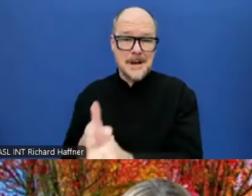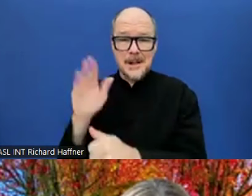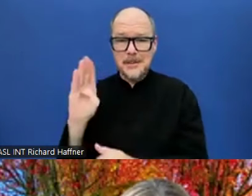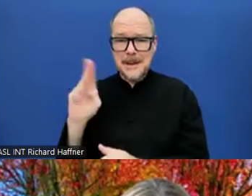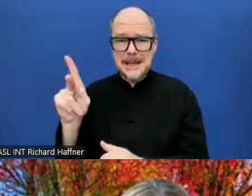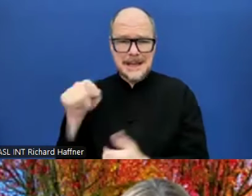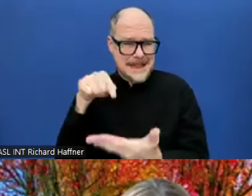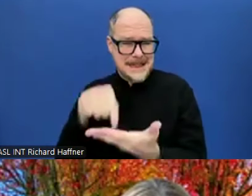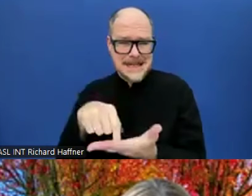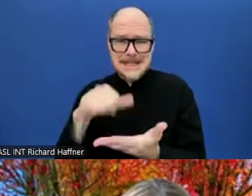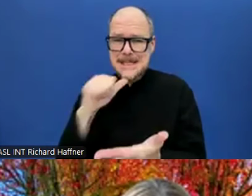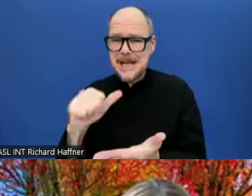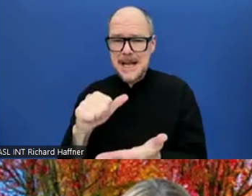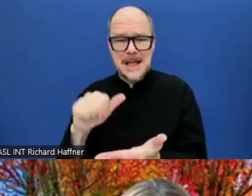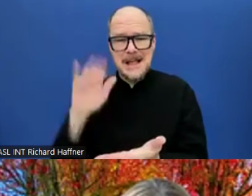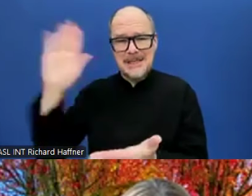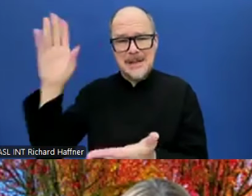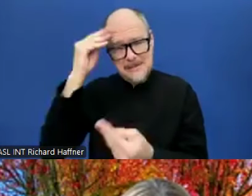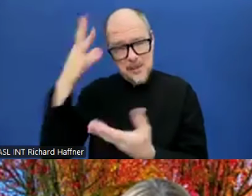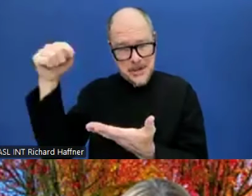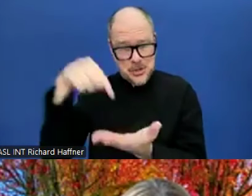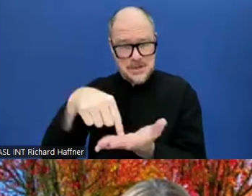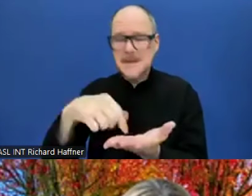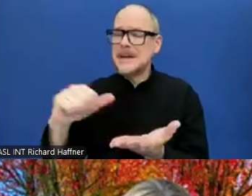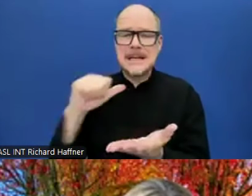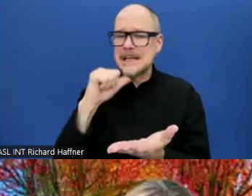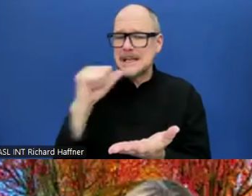whether those persons